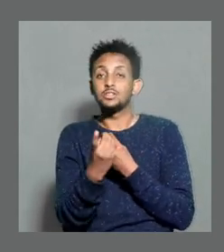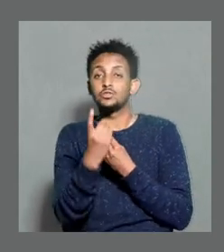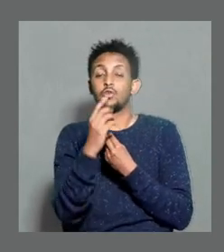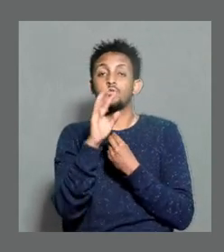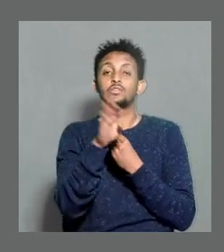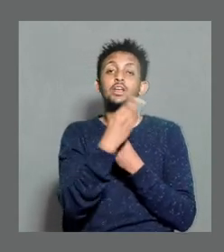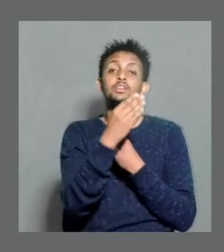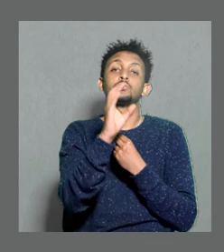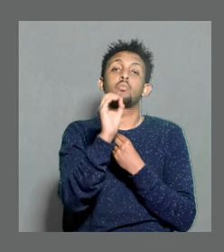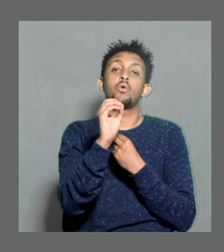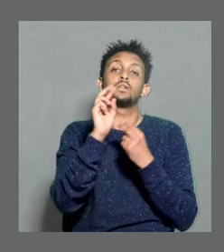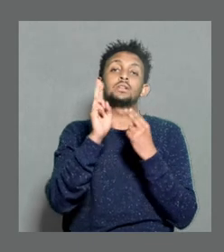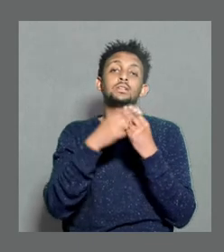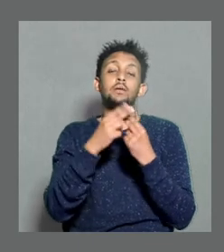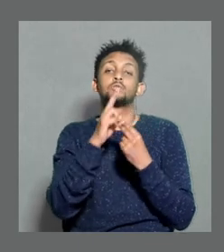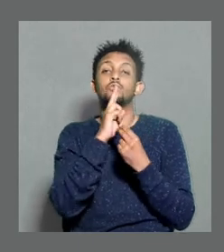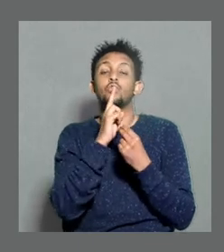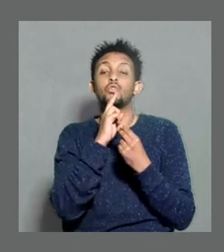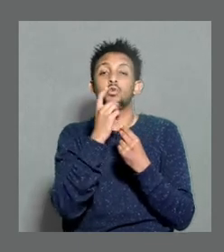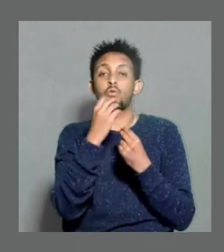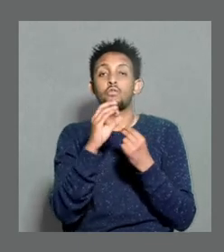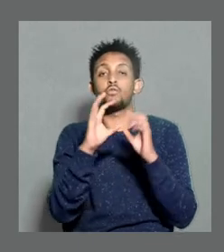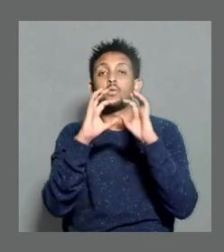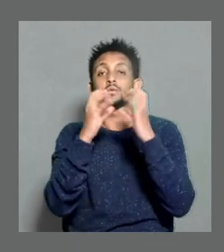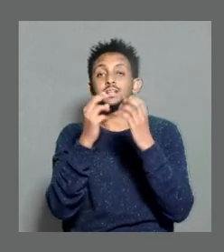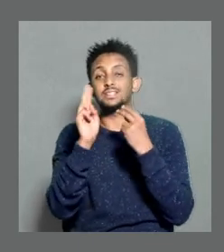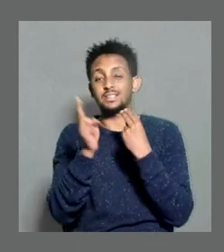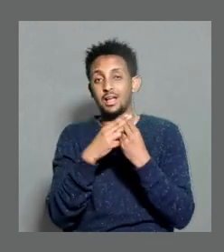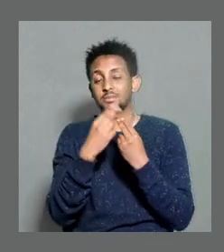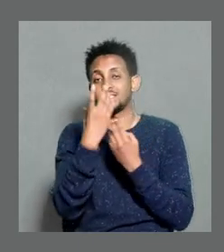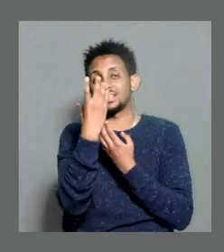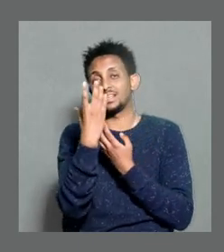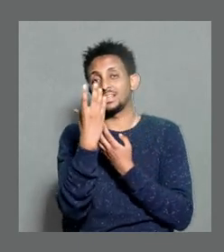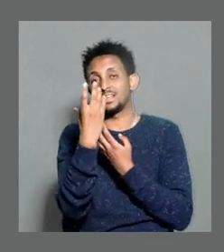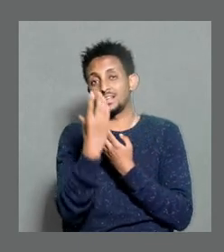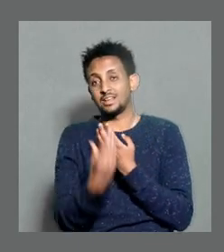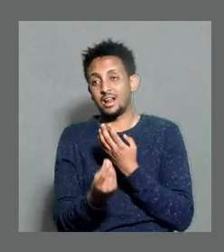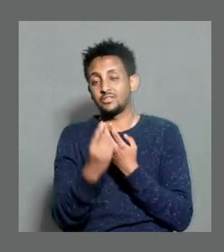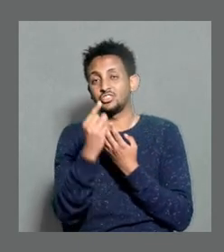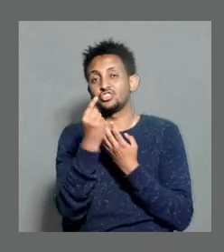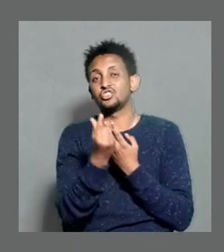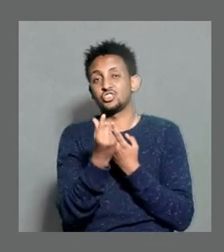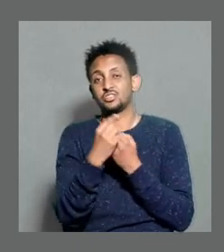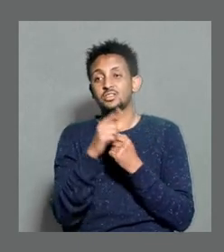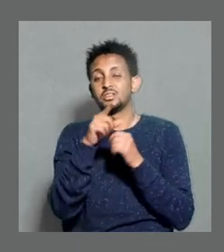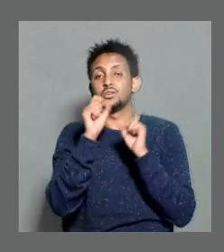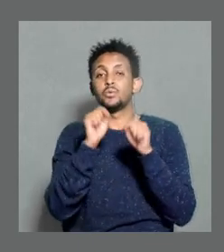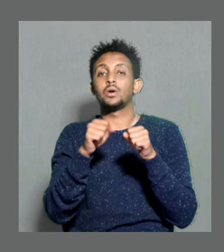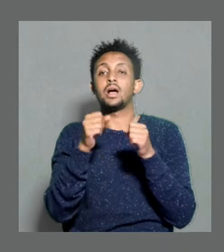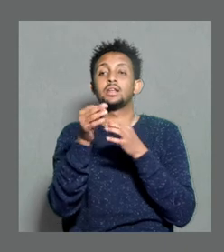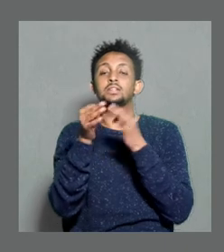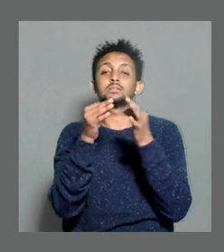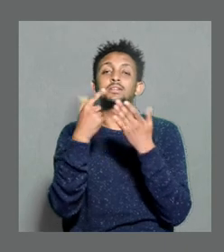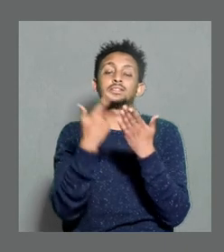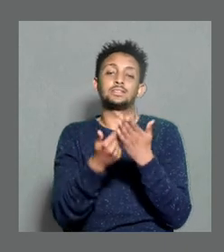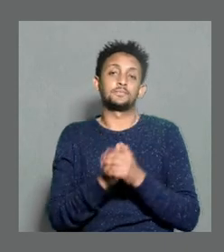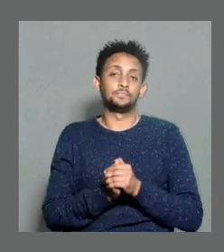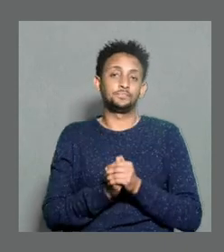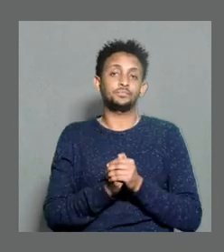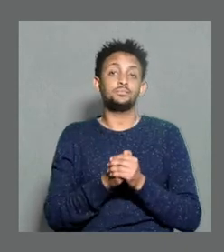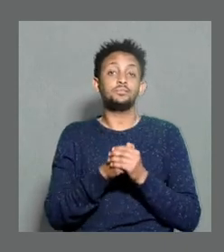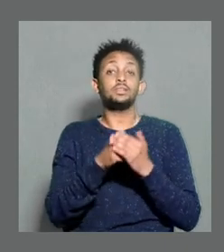the tennis ball, times the volume of the object times gravity g. You can express it like this.